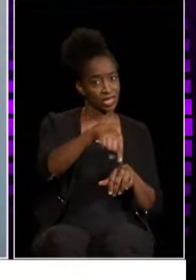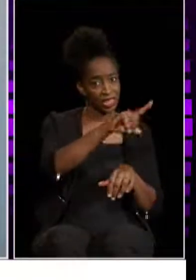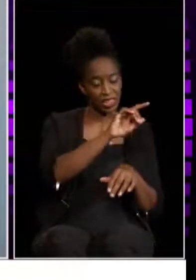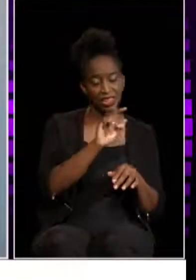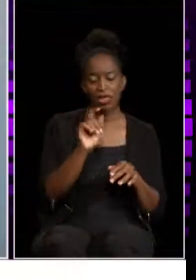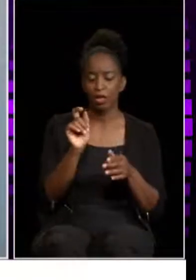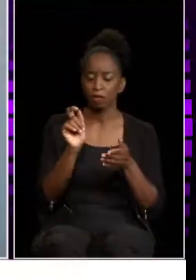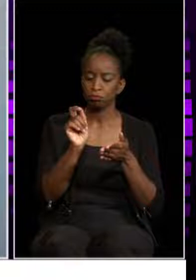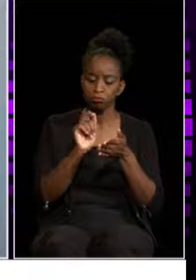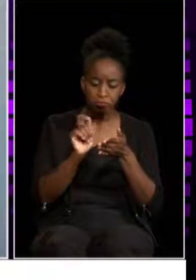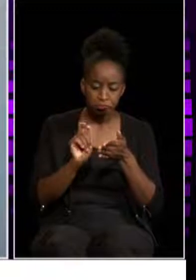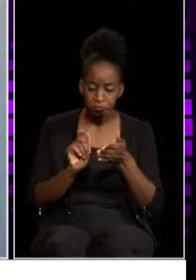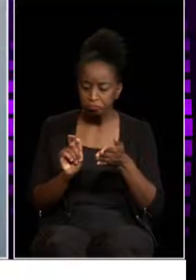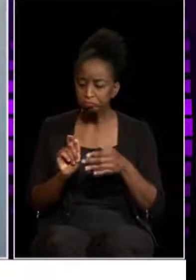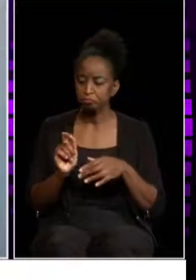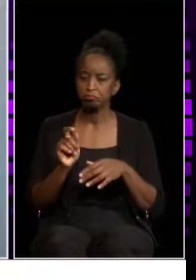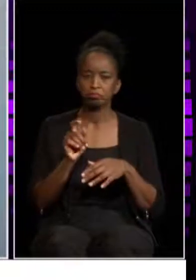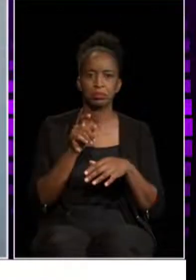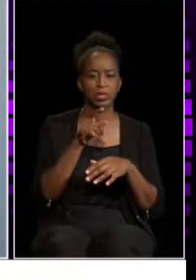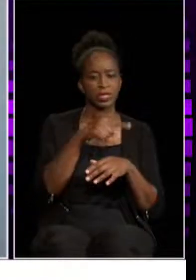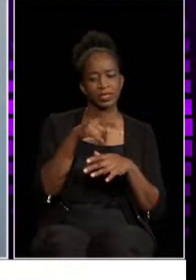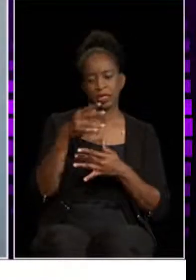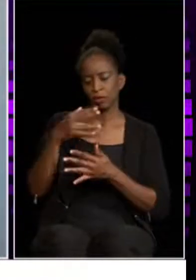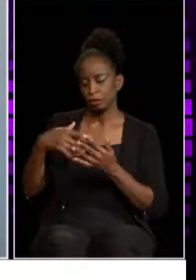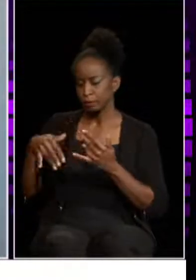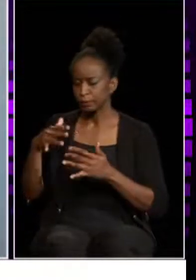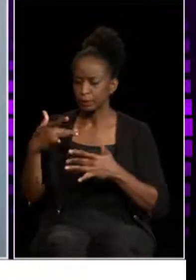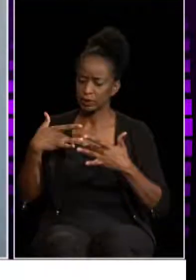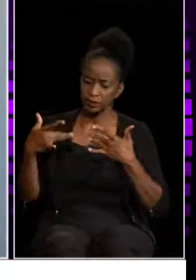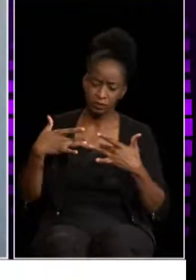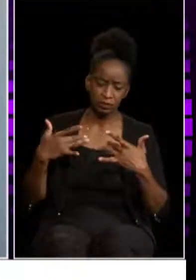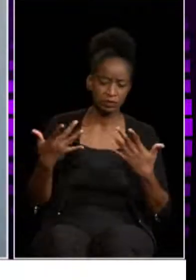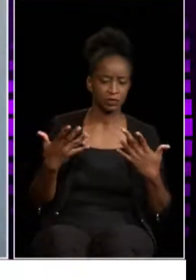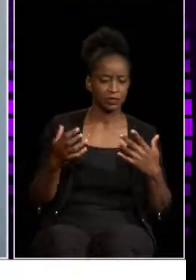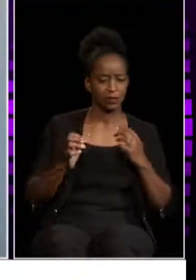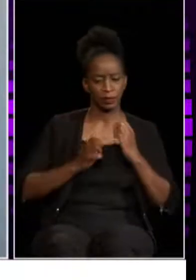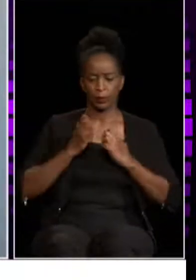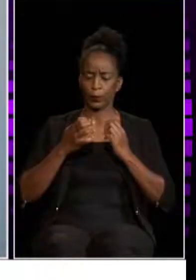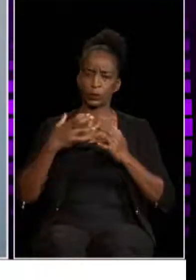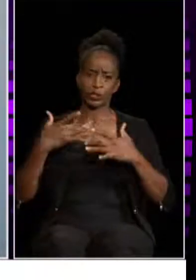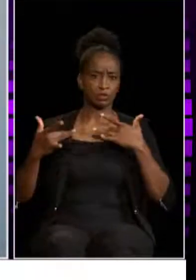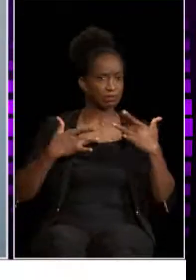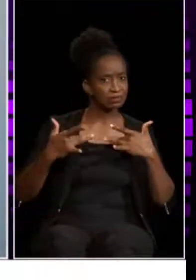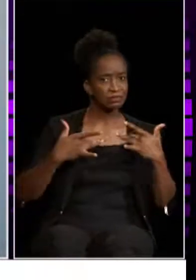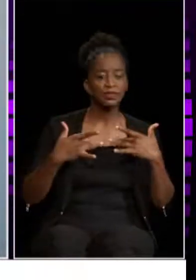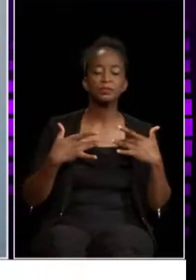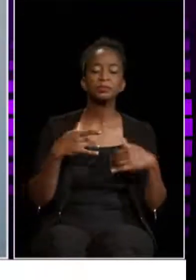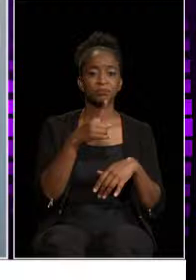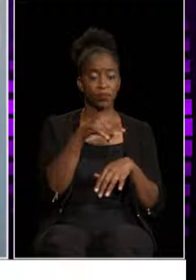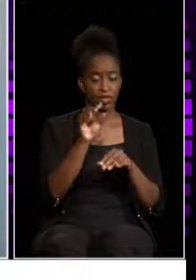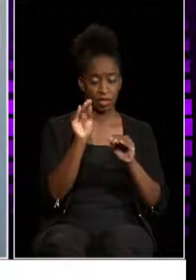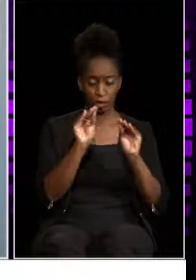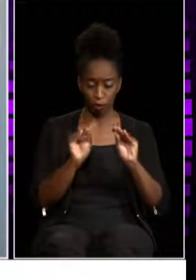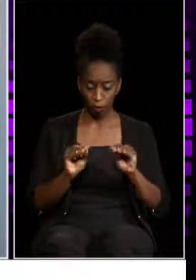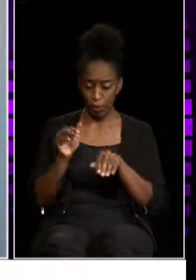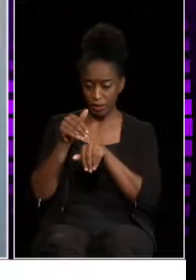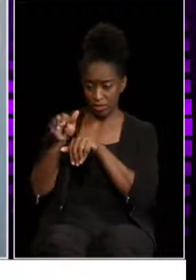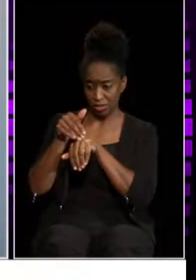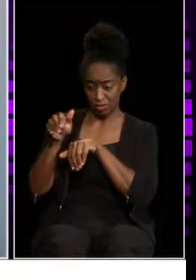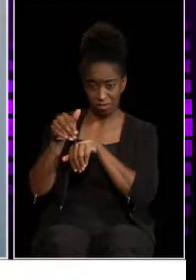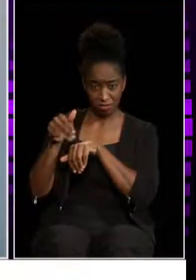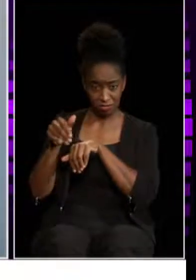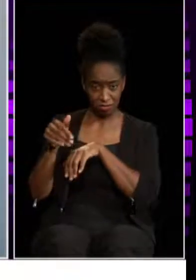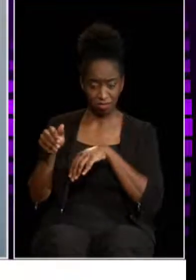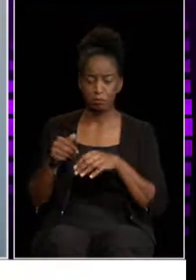social concerns, emotional concerns, and they were willing to not only speak about it, but willing to meet to ensure that not only was